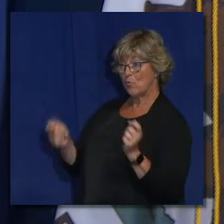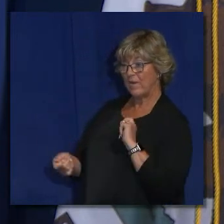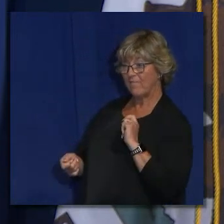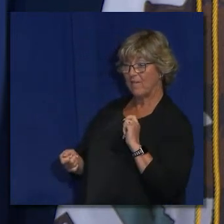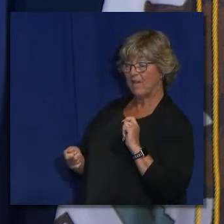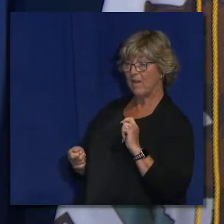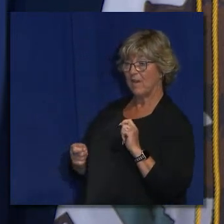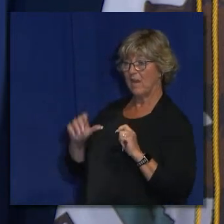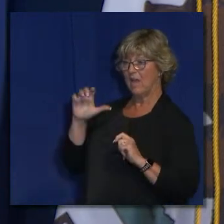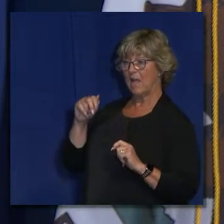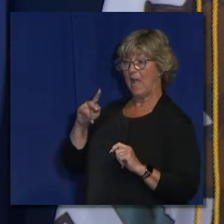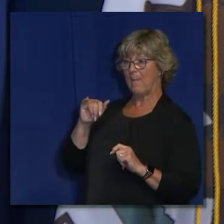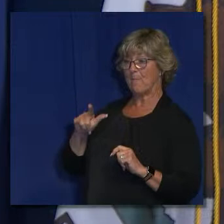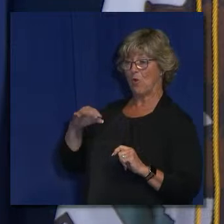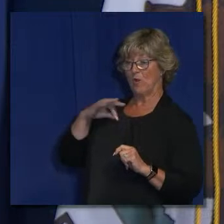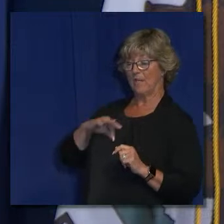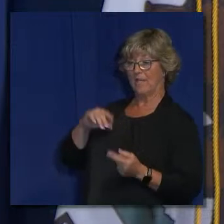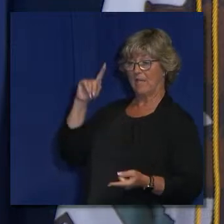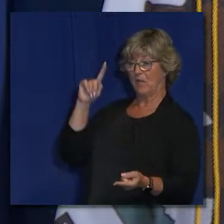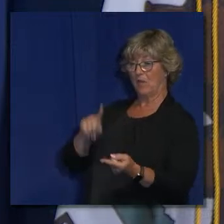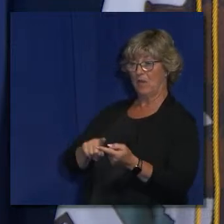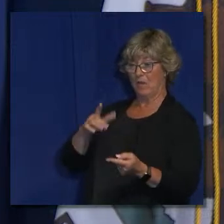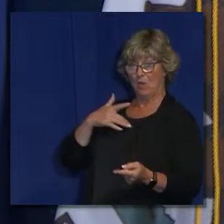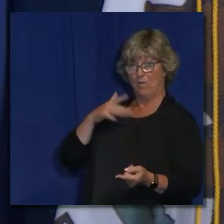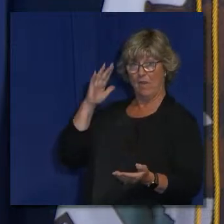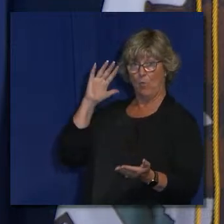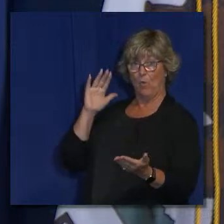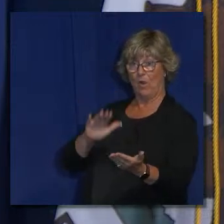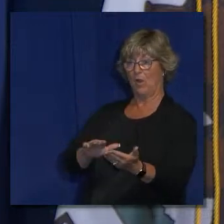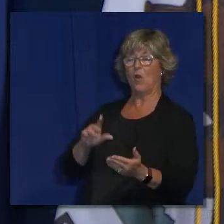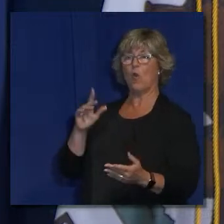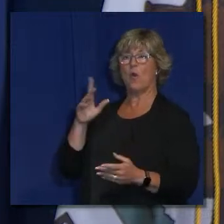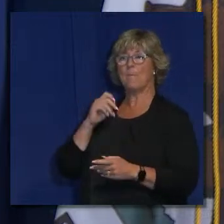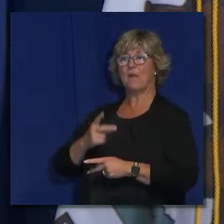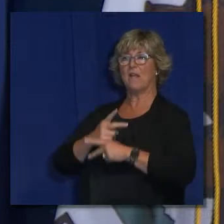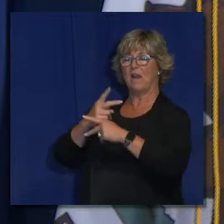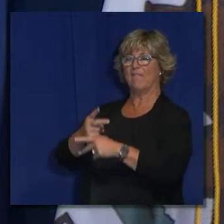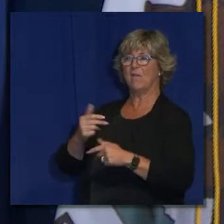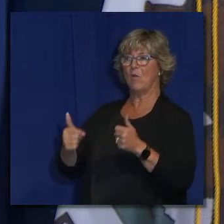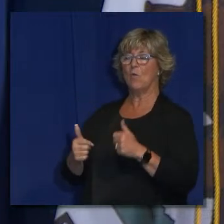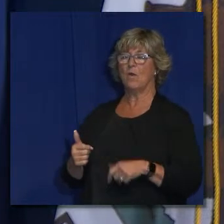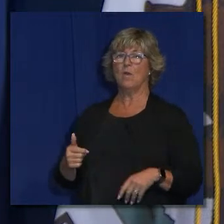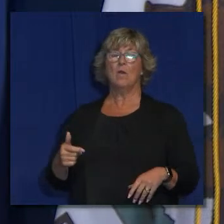revising capital gains down because you believe they're going to fall, or are you just trying to be careful because